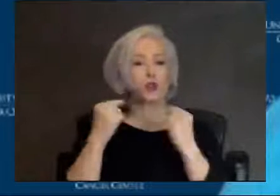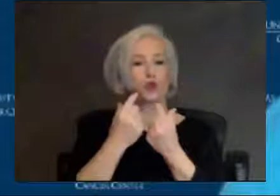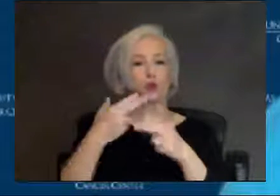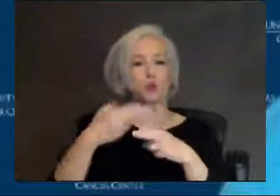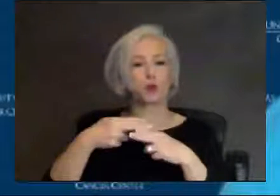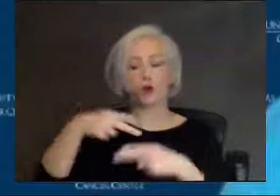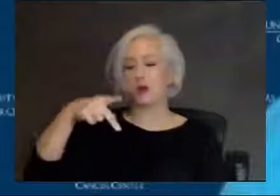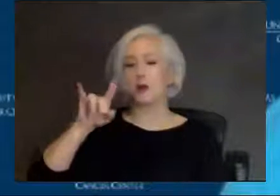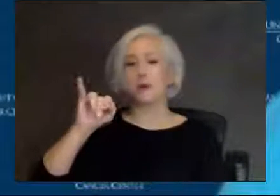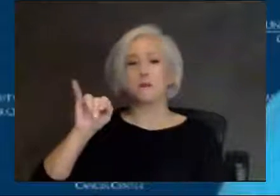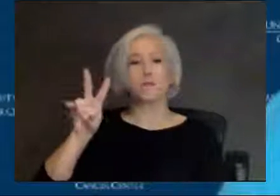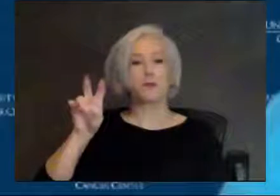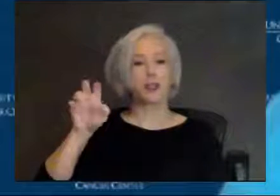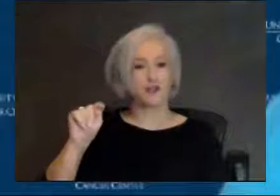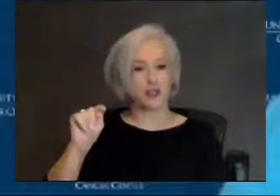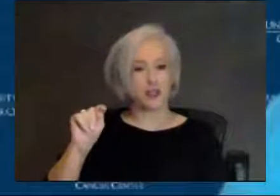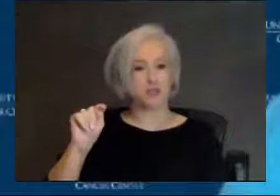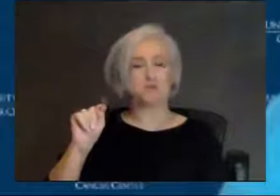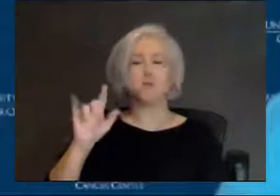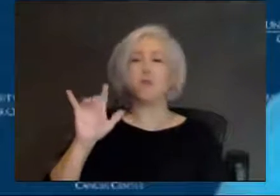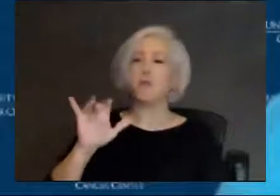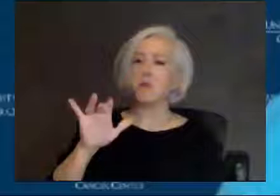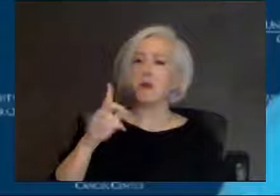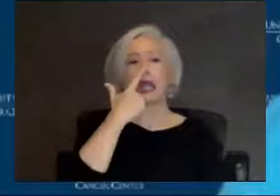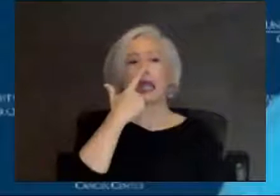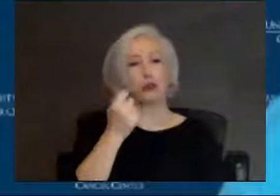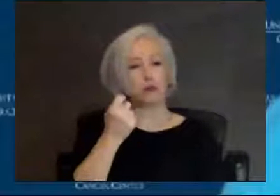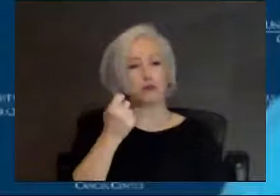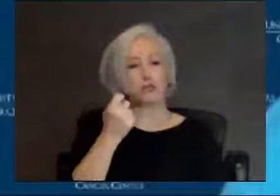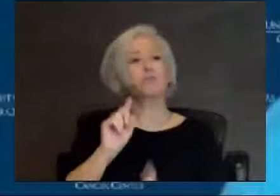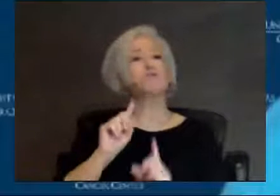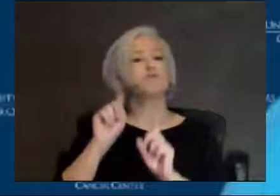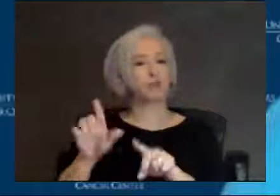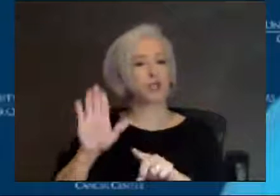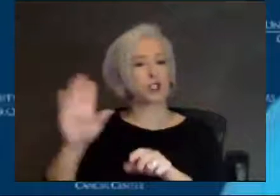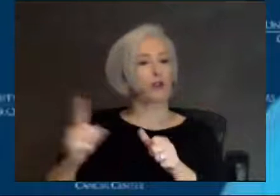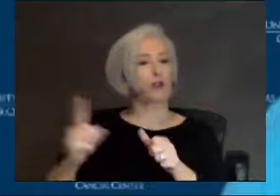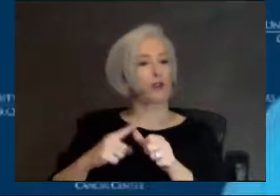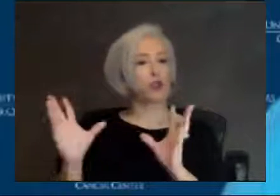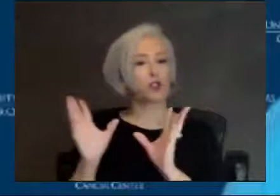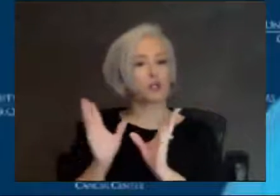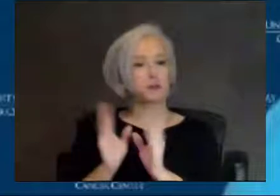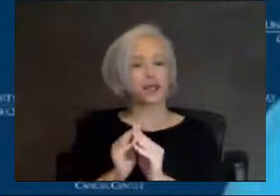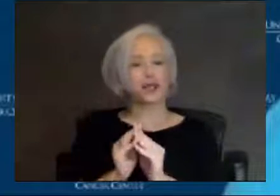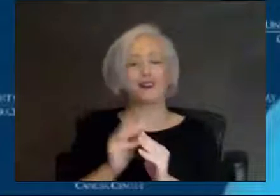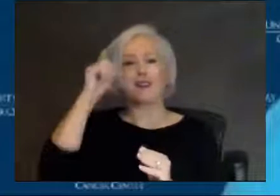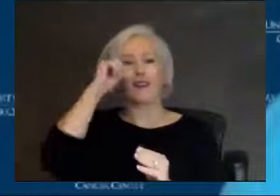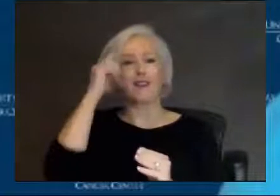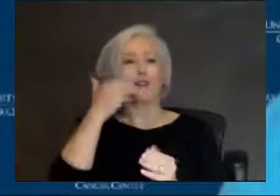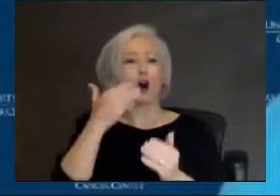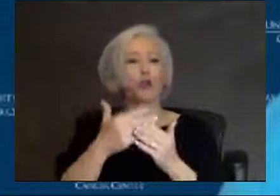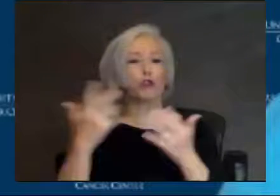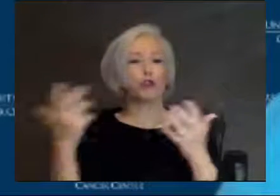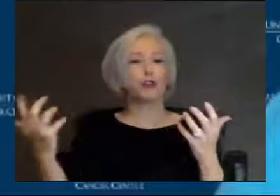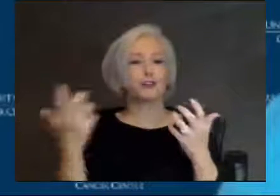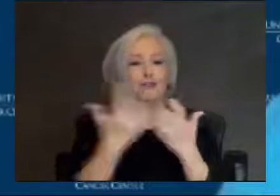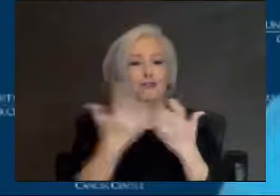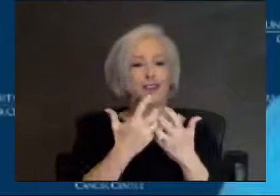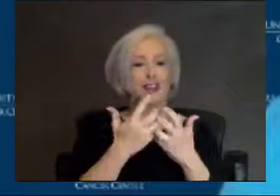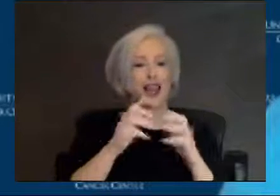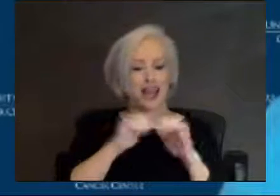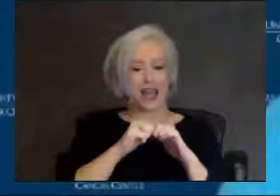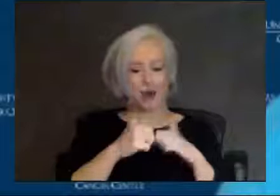their introductory meeting, and it was just a perfect fit for the way I wanted to give back. So I've been